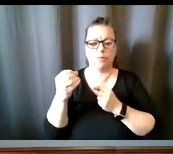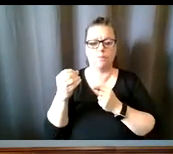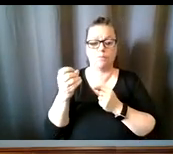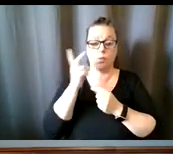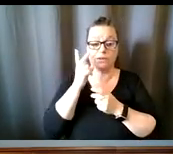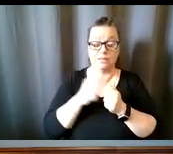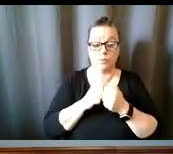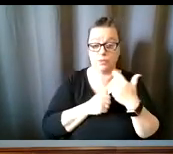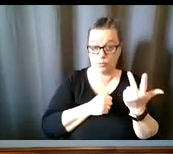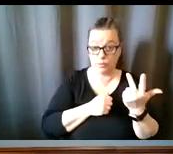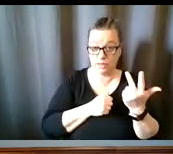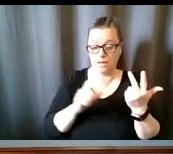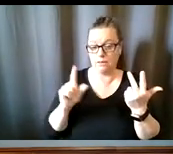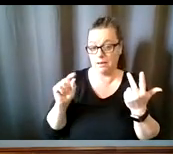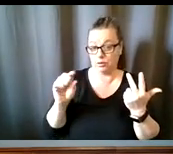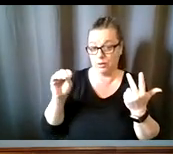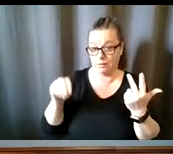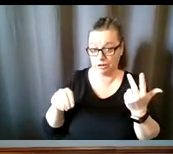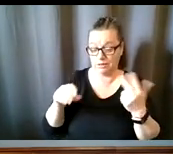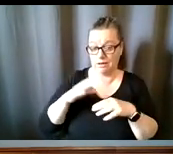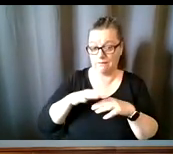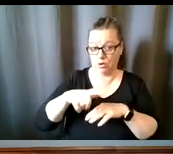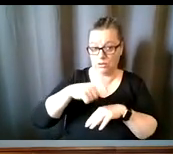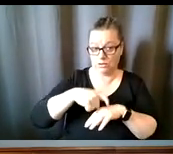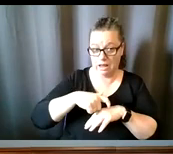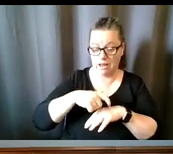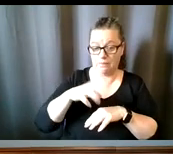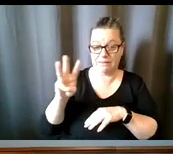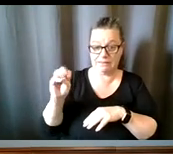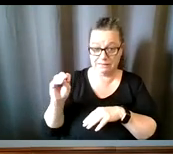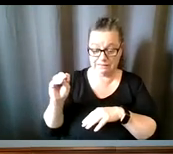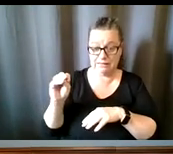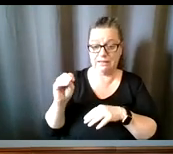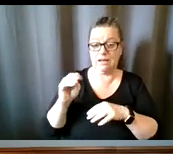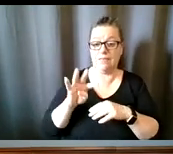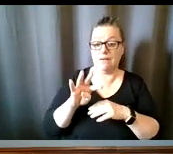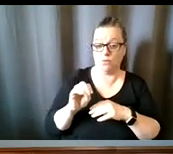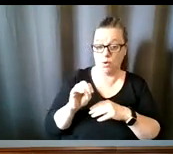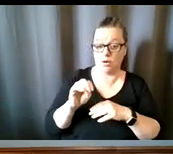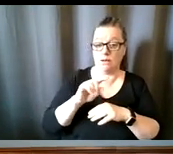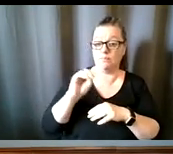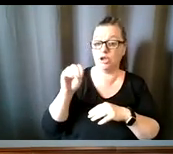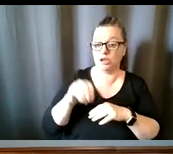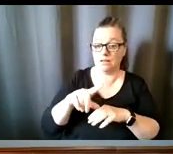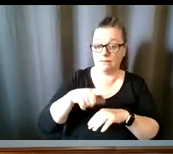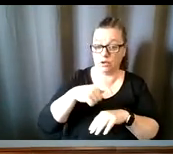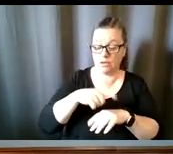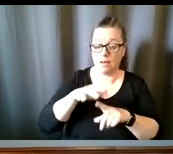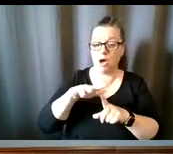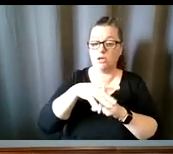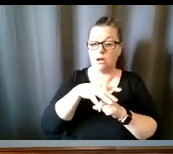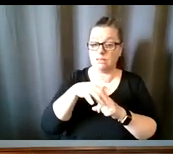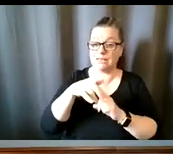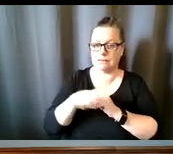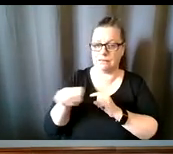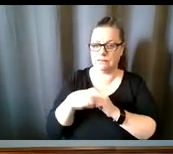is with 3 tasks, you're spending about 20% of your time on each one of those 3 tasks, which is 60%, and 40% of your time is on context switching